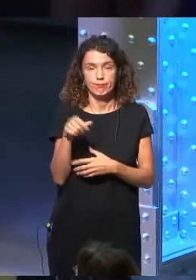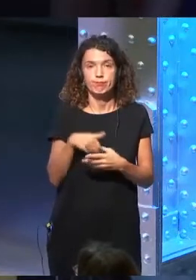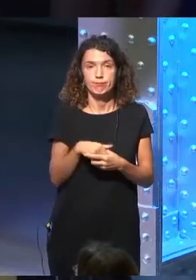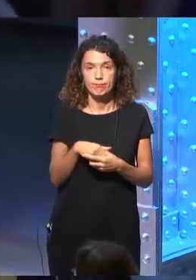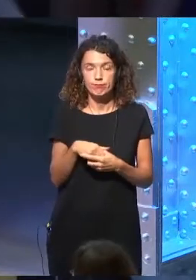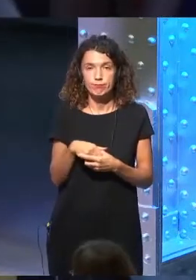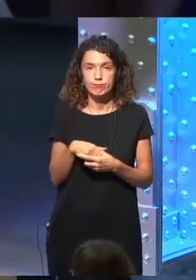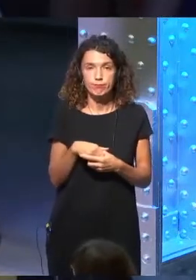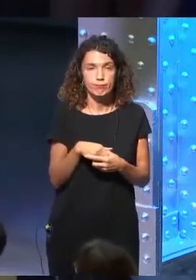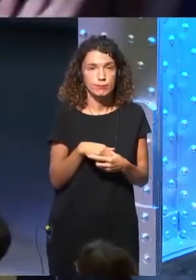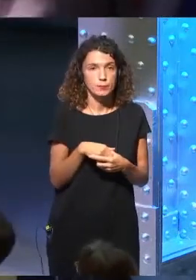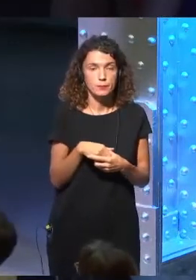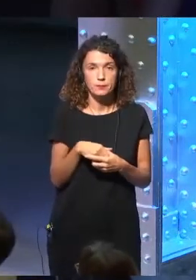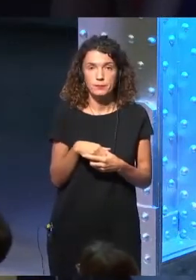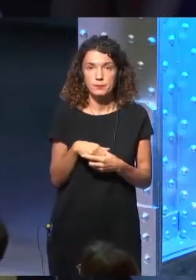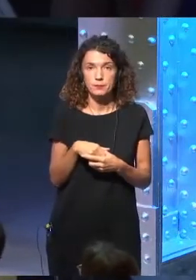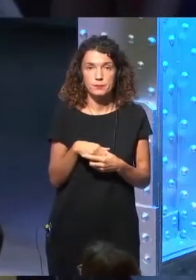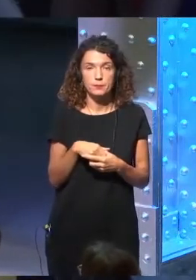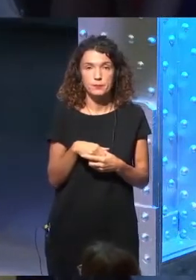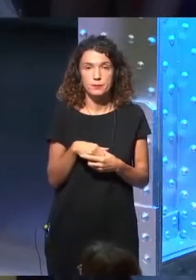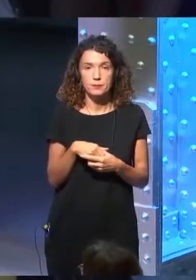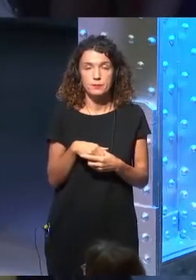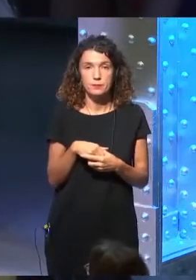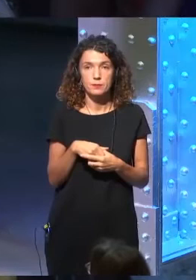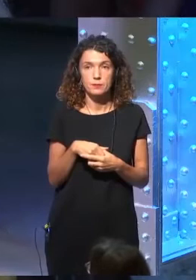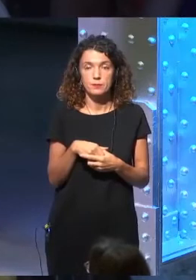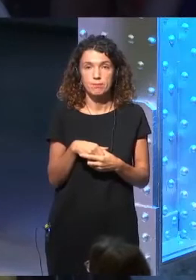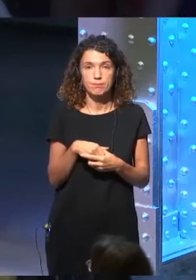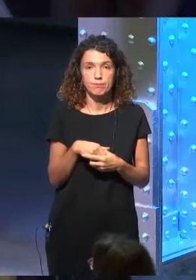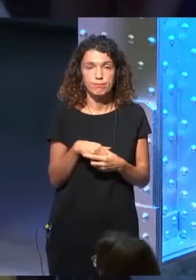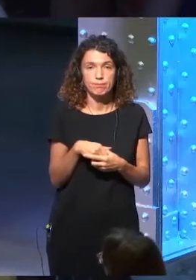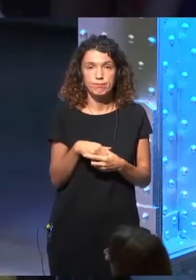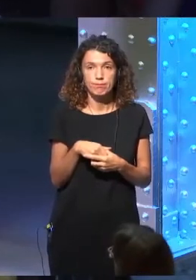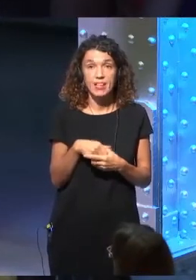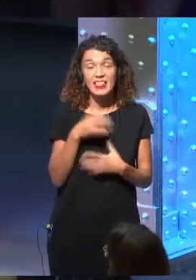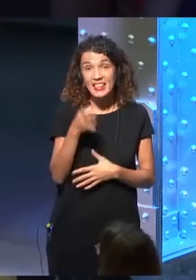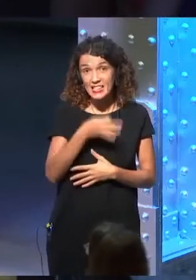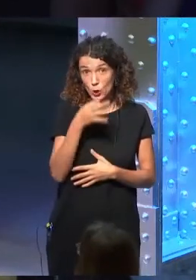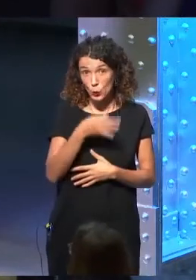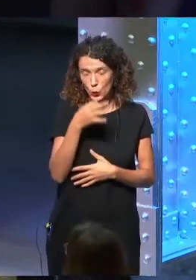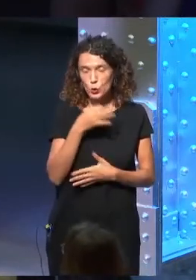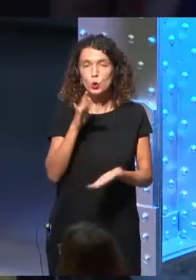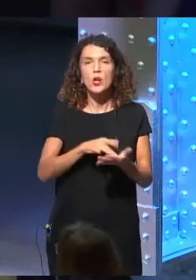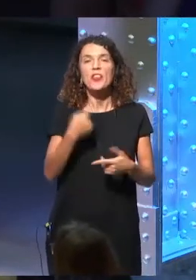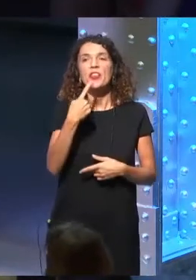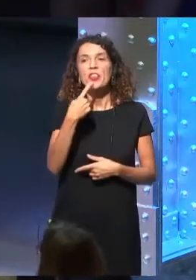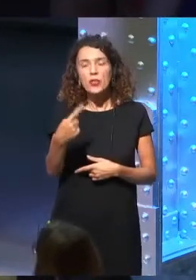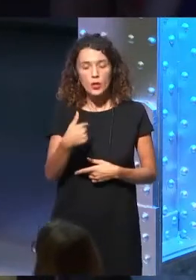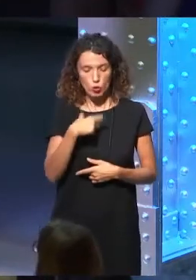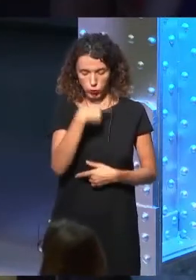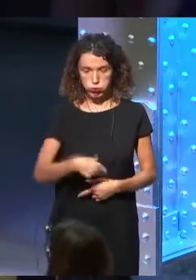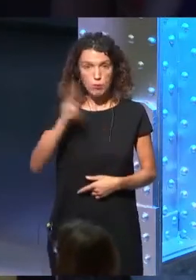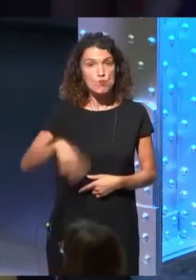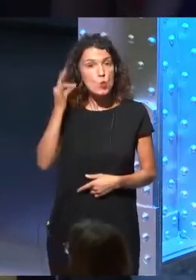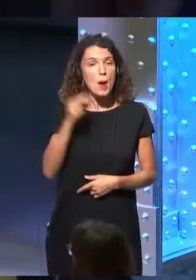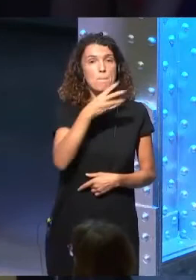1851 speech now entitled "Ain't I a Woman? Am I a Woman?" by a woman with a